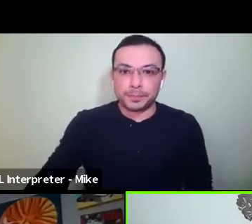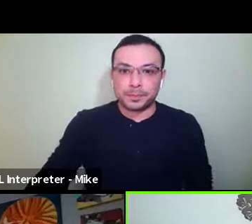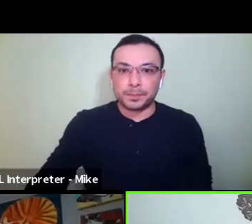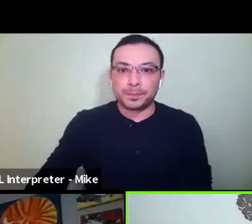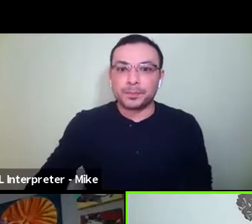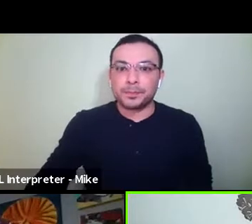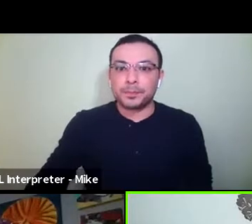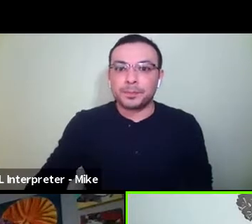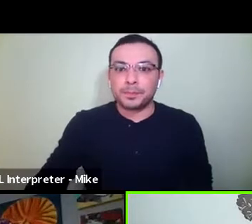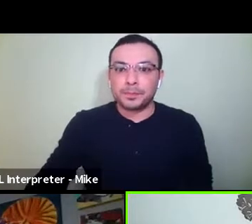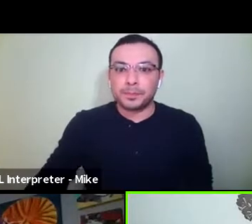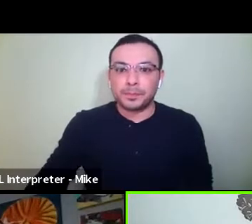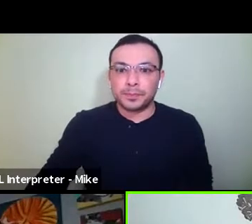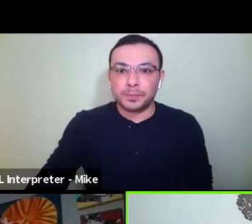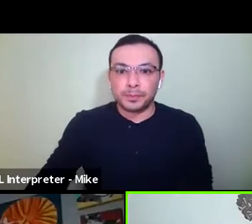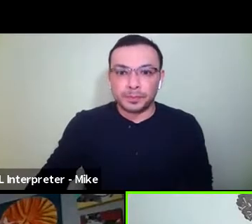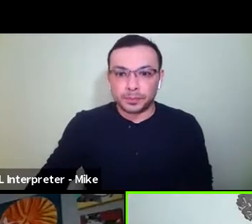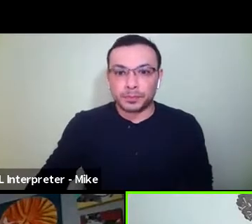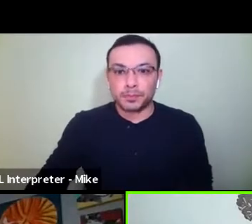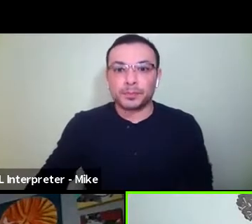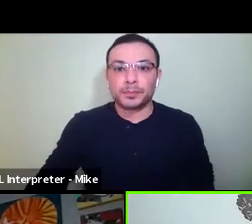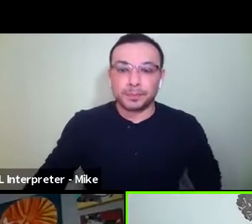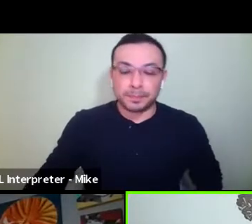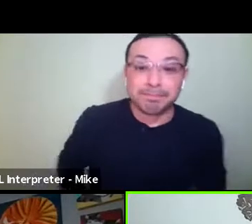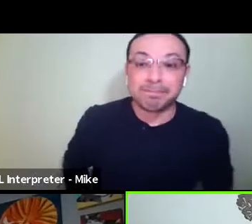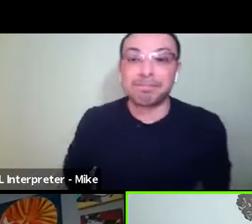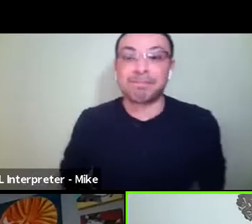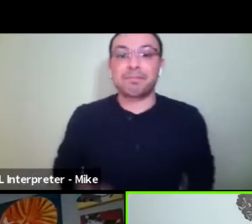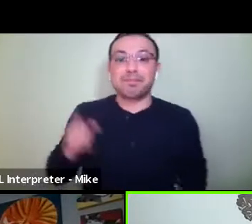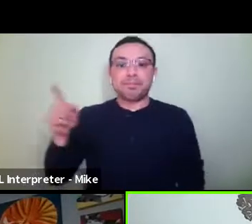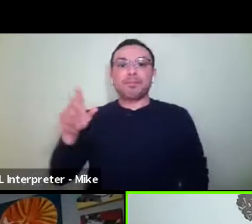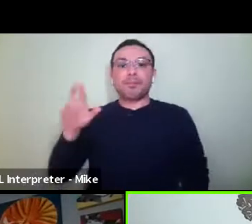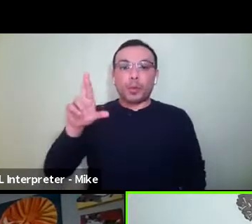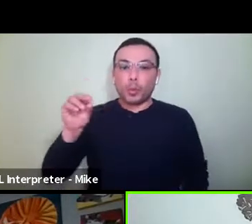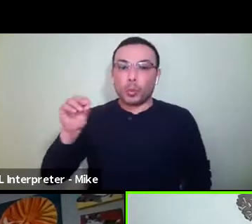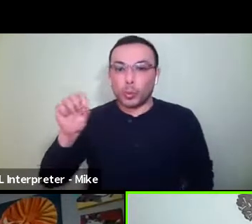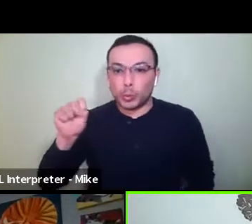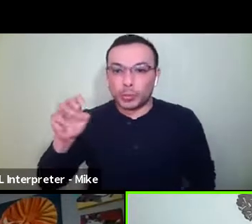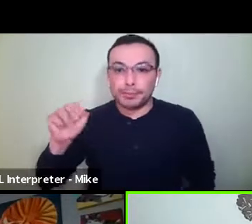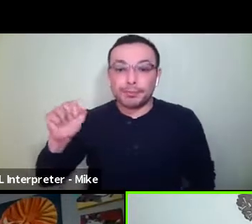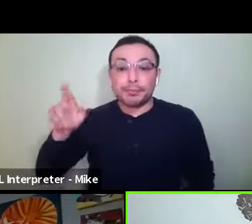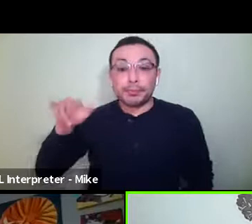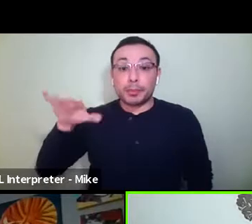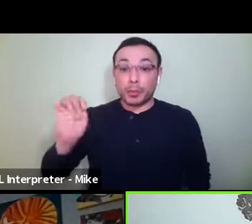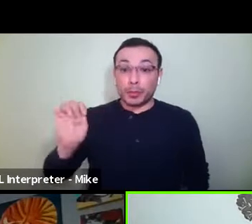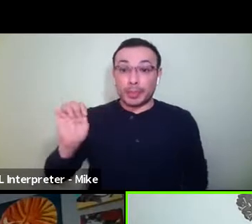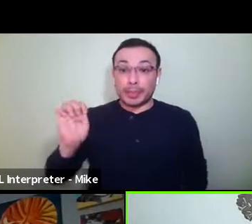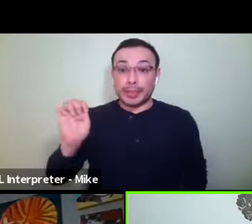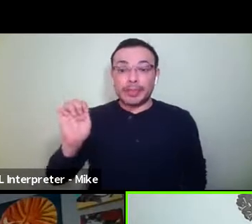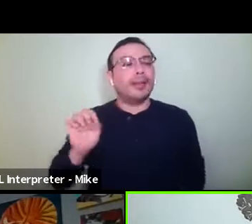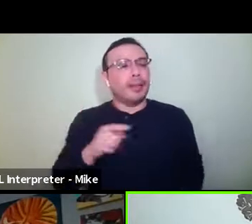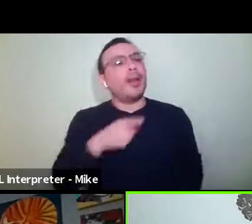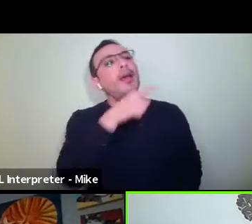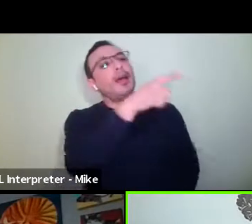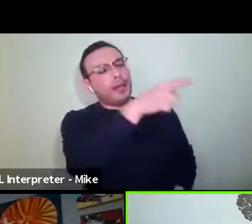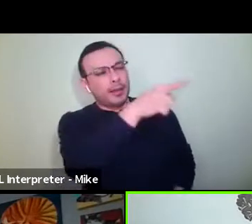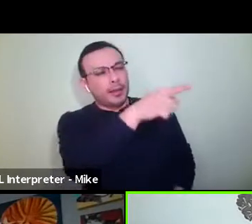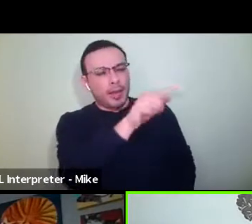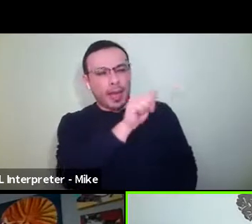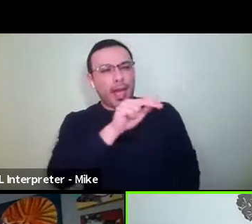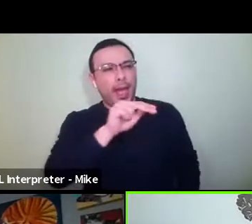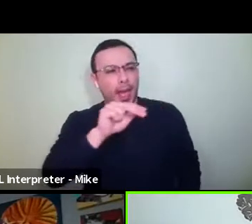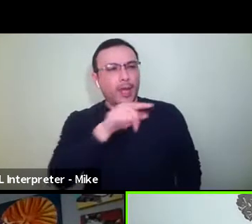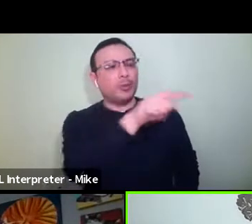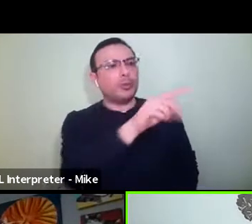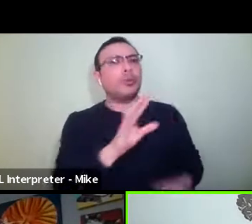all saying that. And a different set of priorities about how we build,